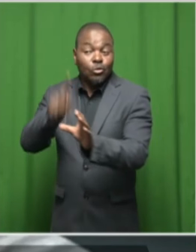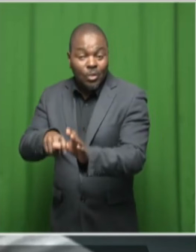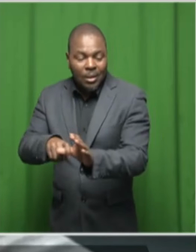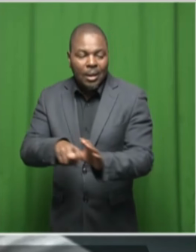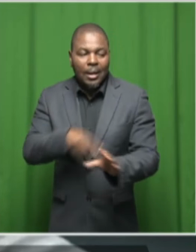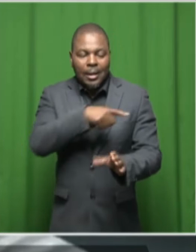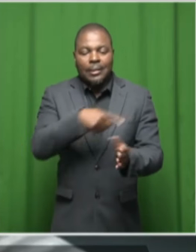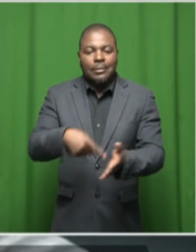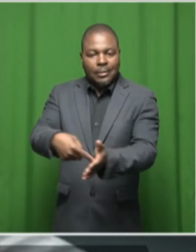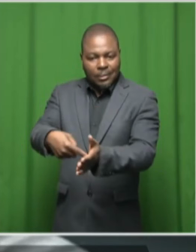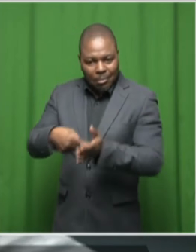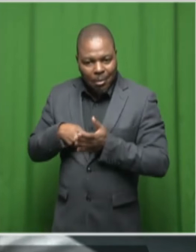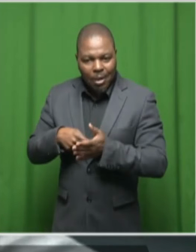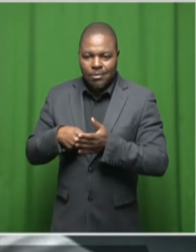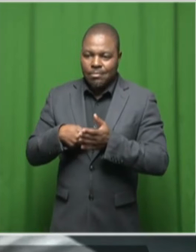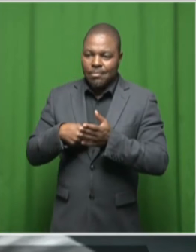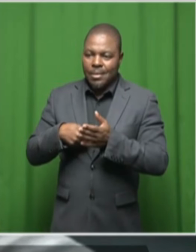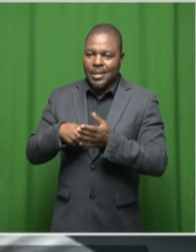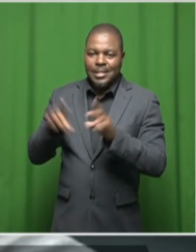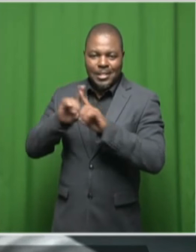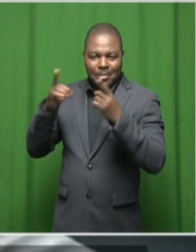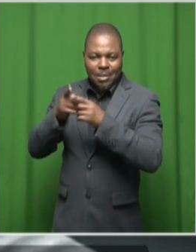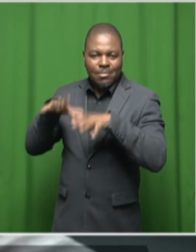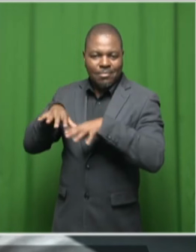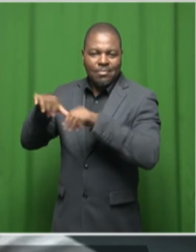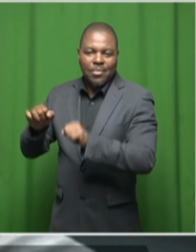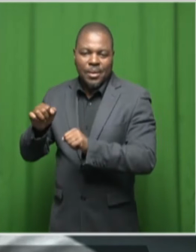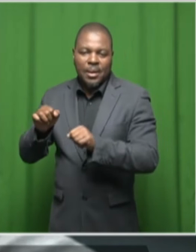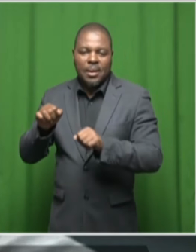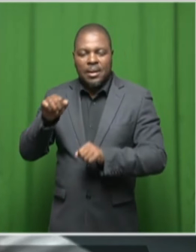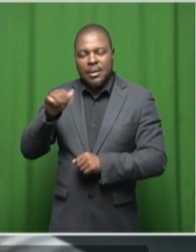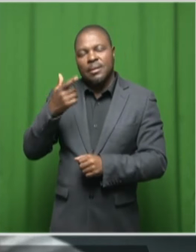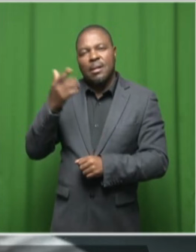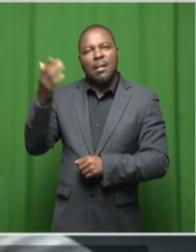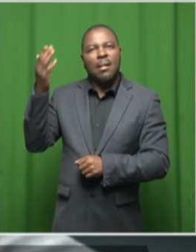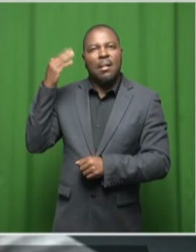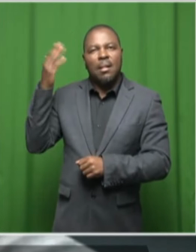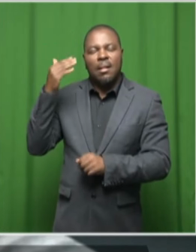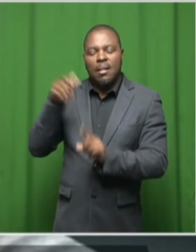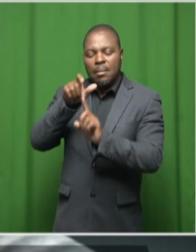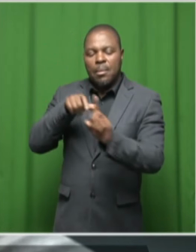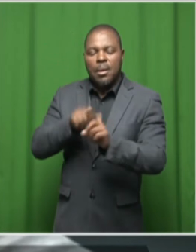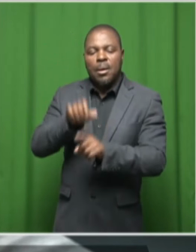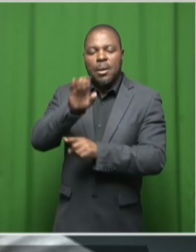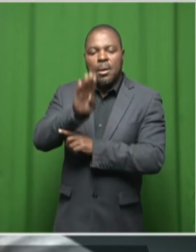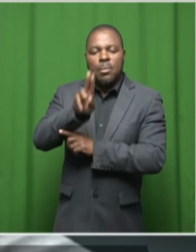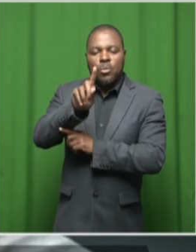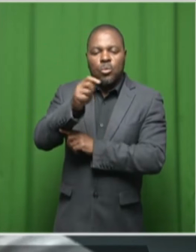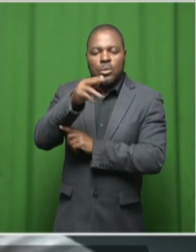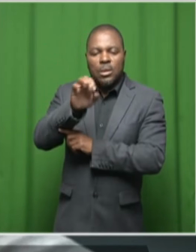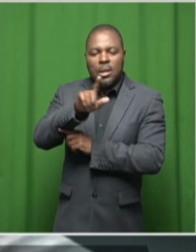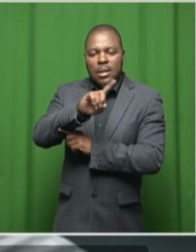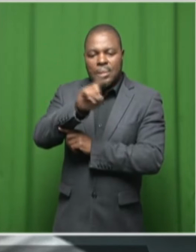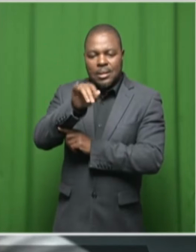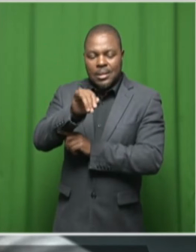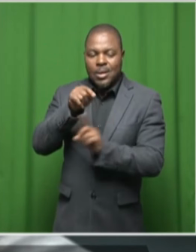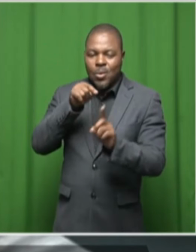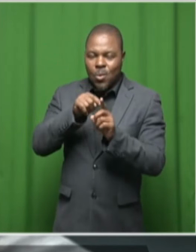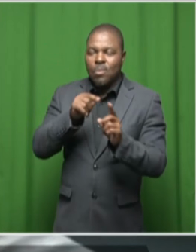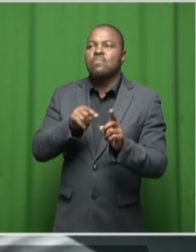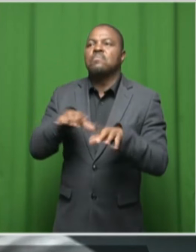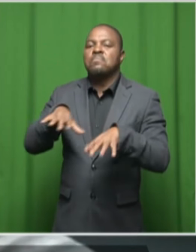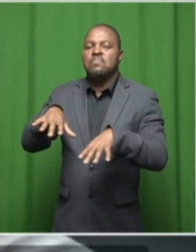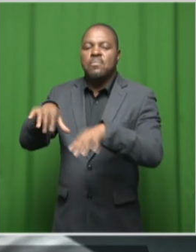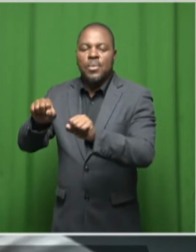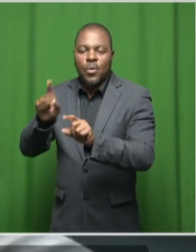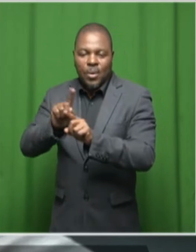demanding a portfolio. And that's how, the late Buthelezi managed to become the Home Affairs Minister,